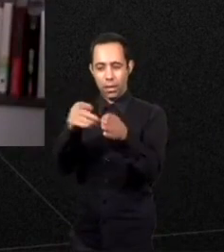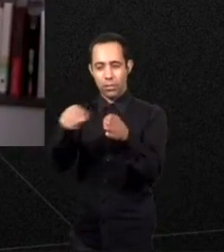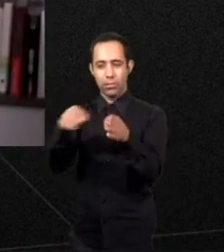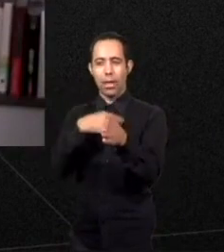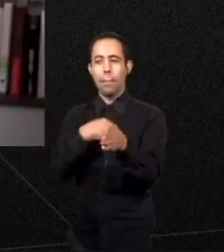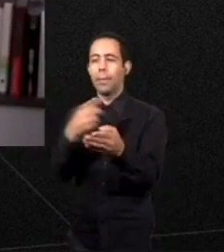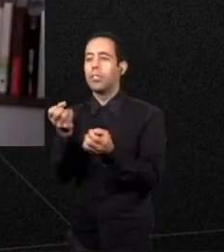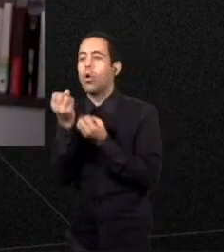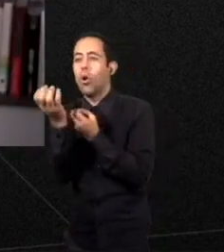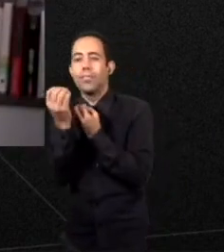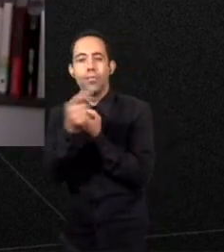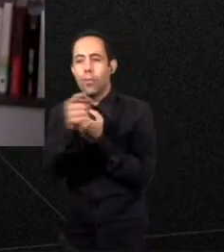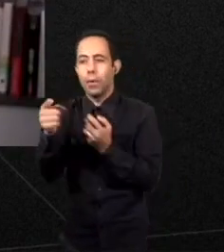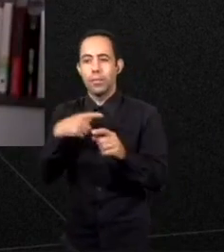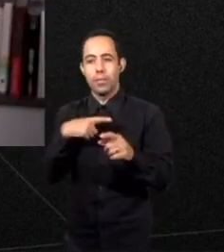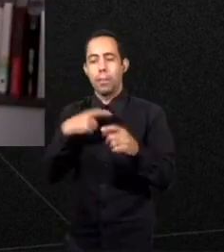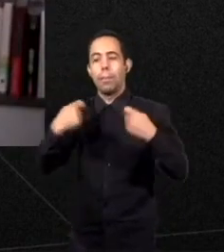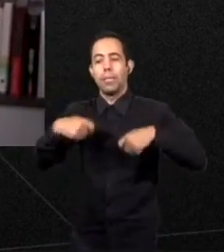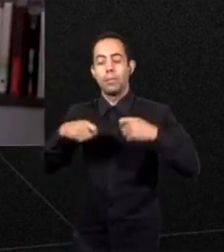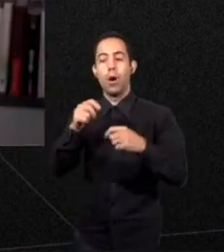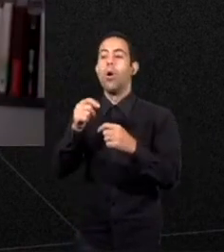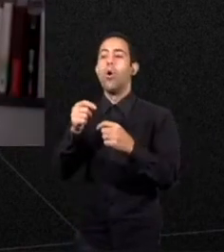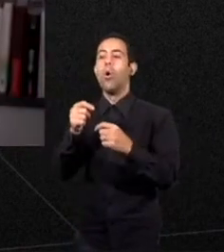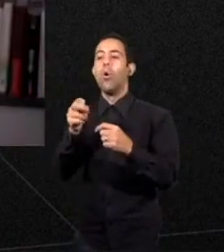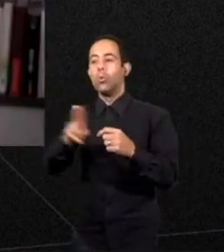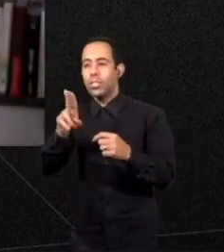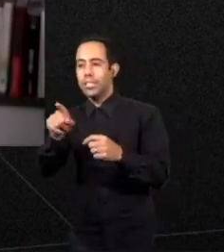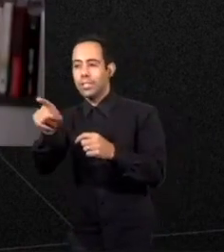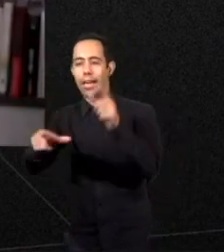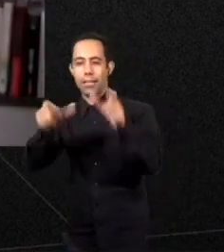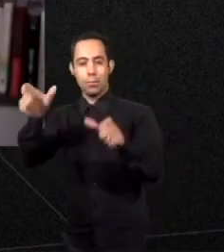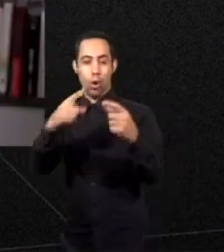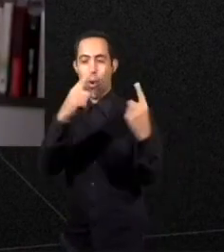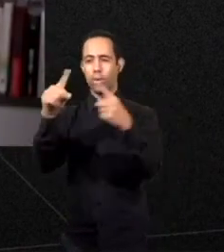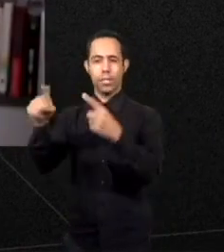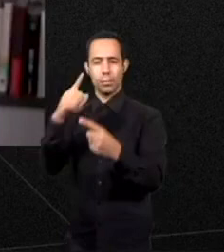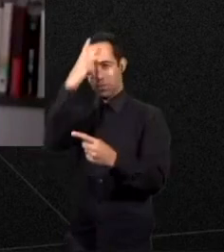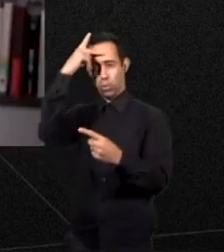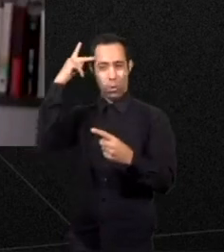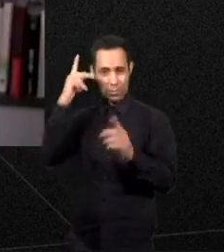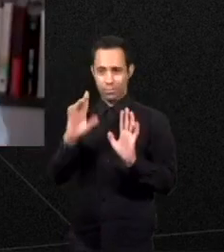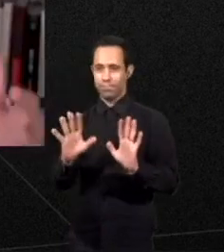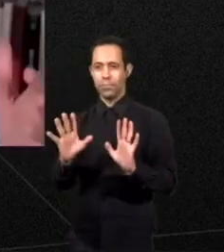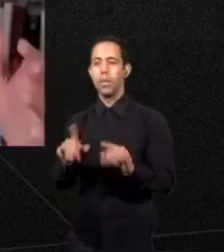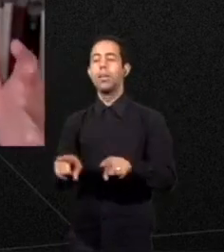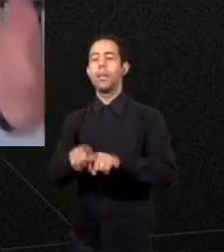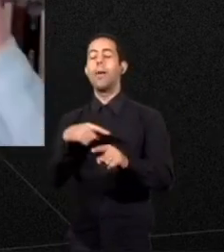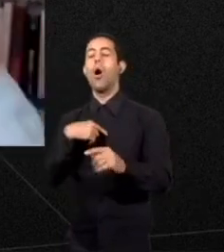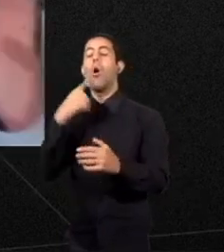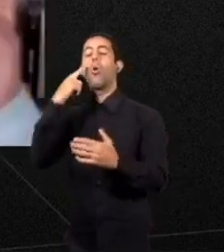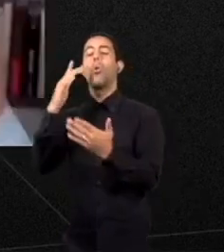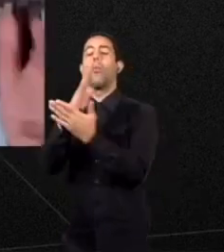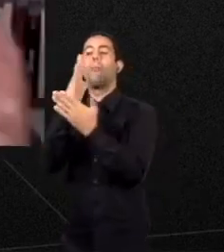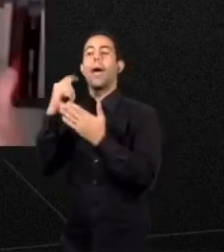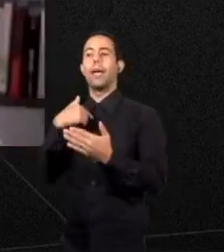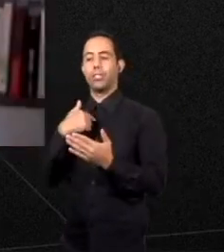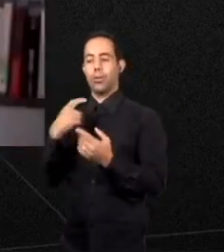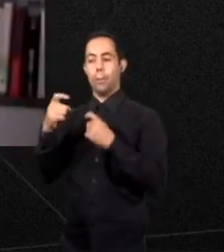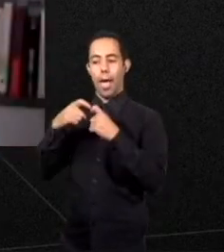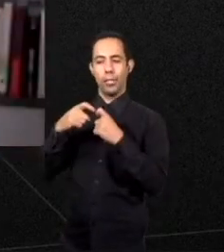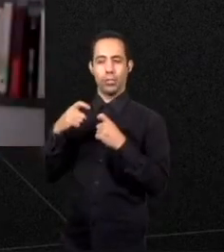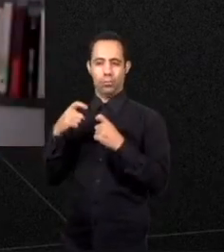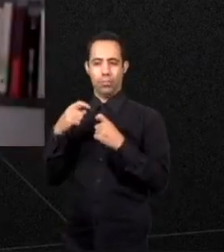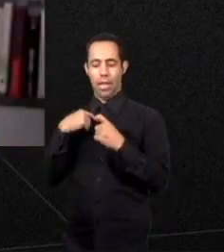people. You know, we already have it in the past, like my personal doctor, she knows so many private